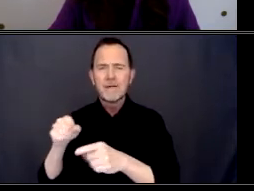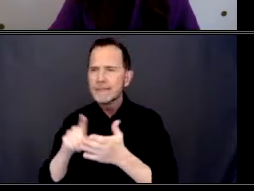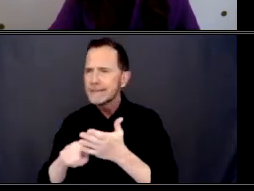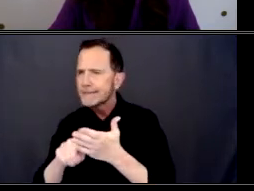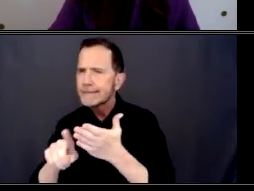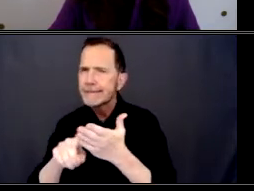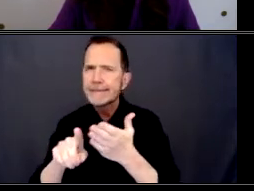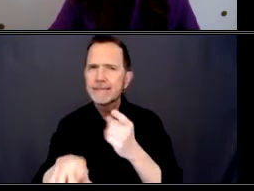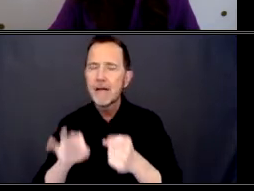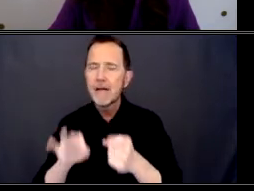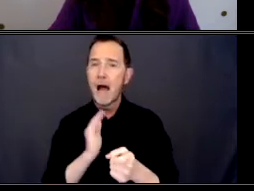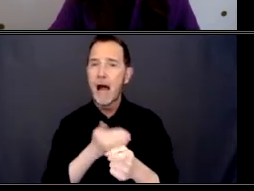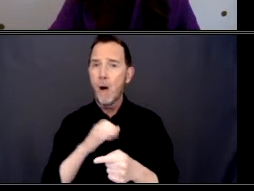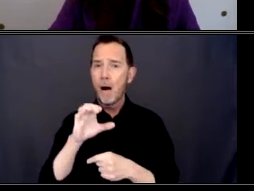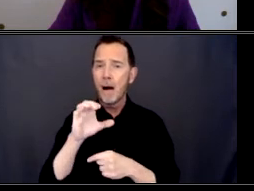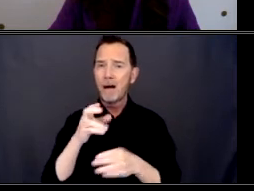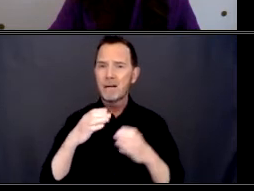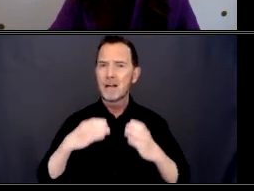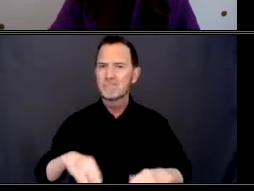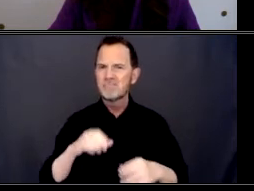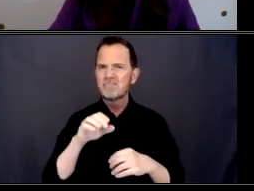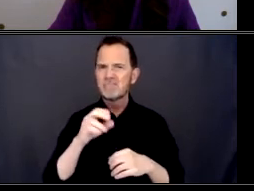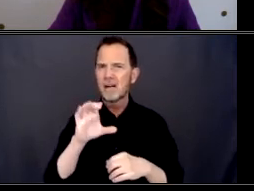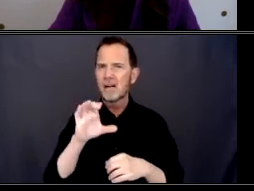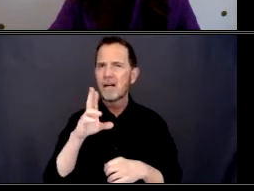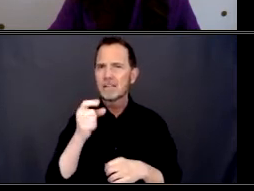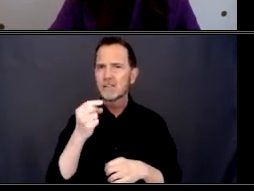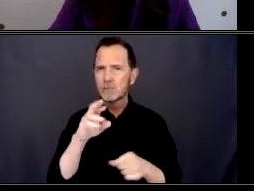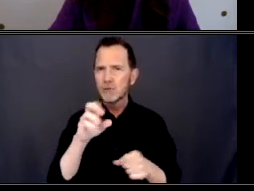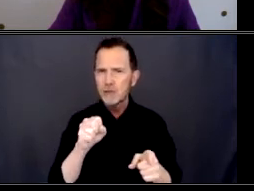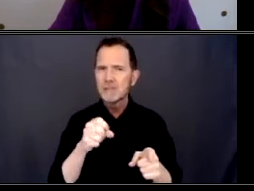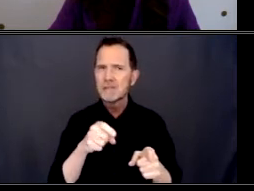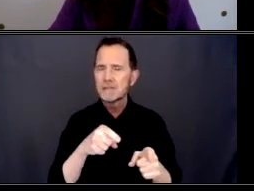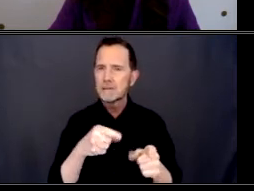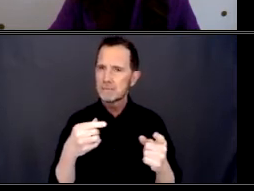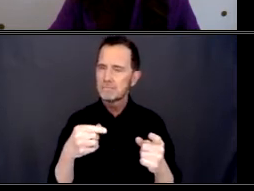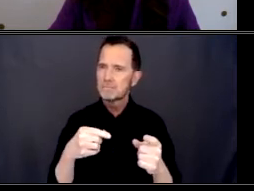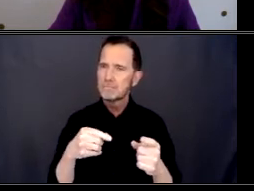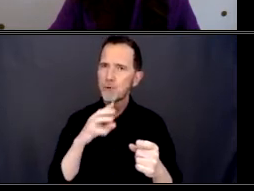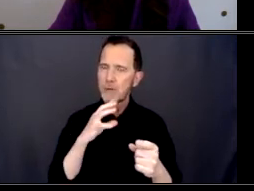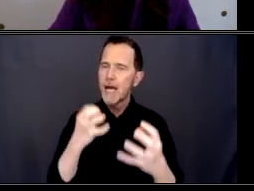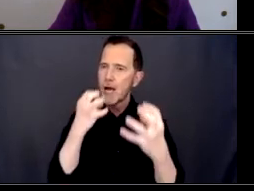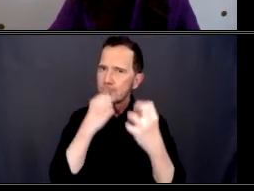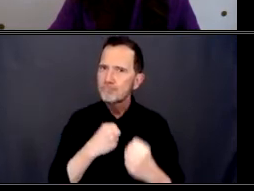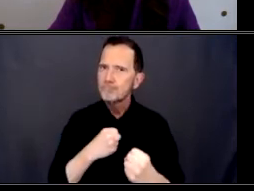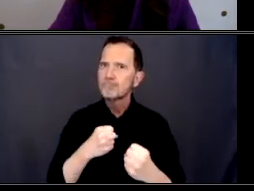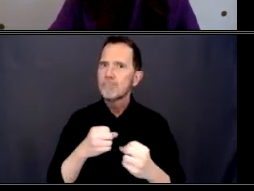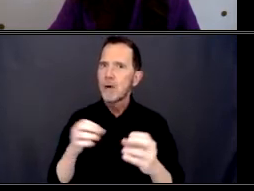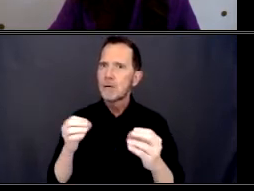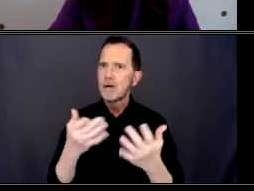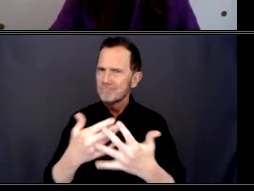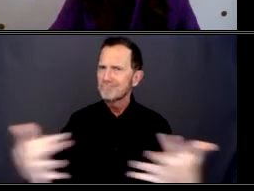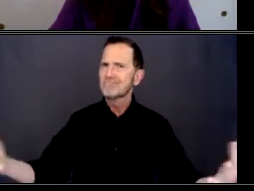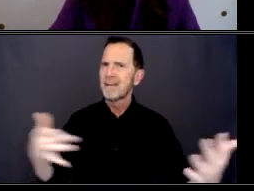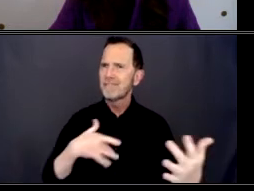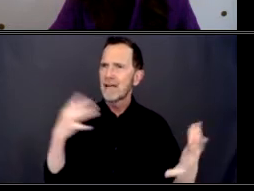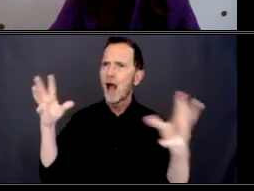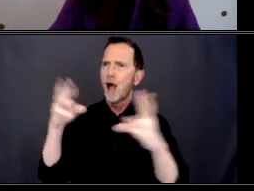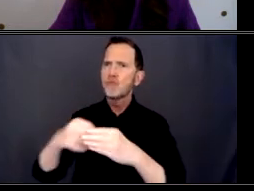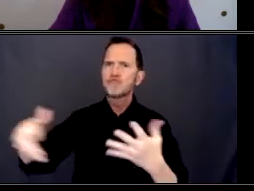our customers and to us. We have since created an entirely new and much bigger office that is all